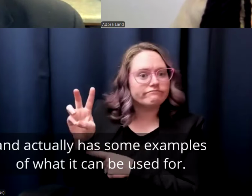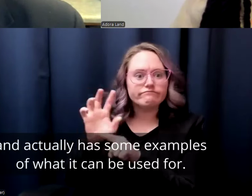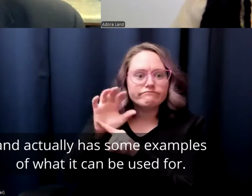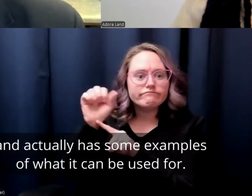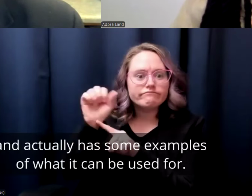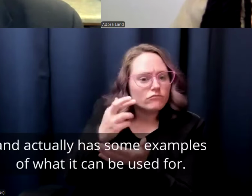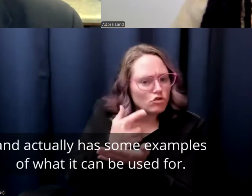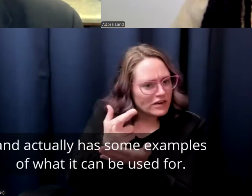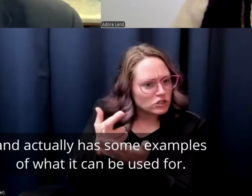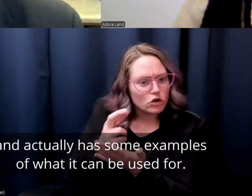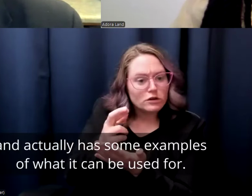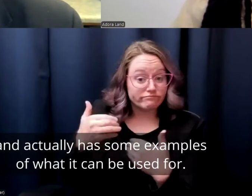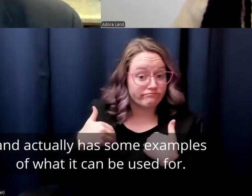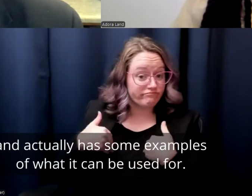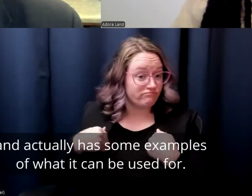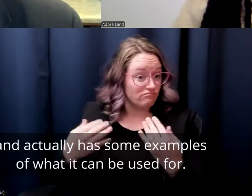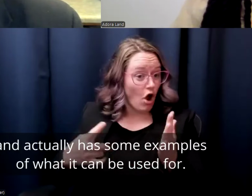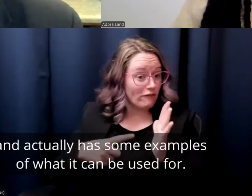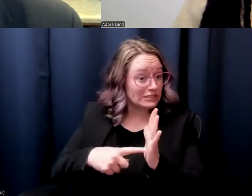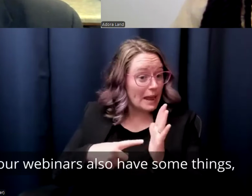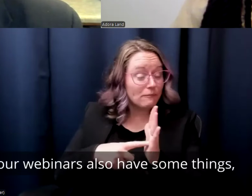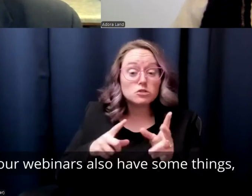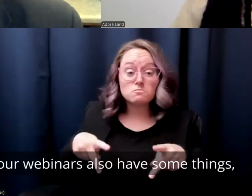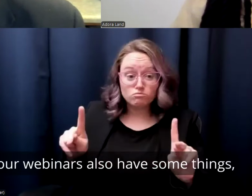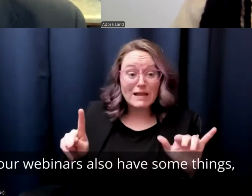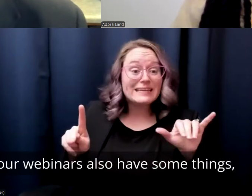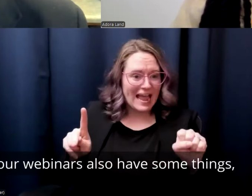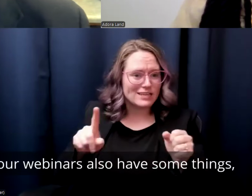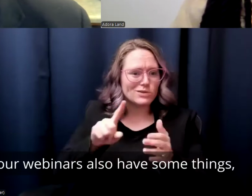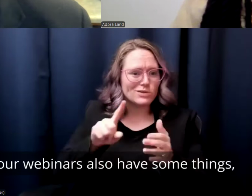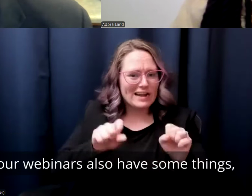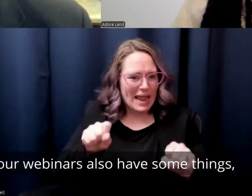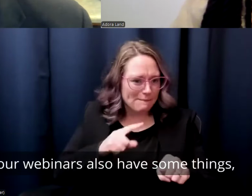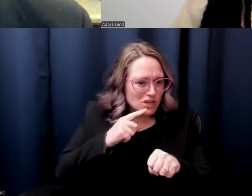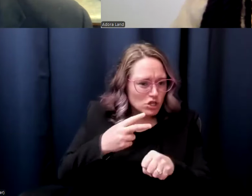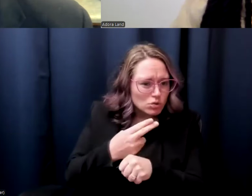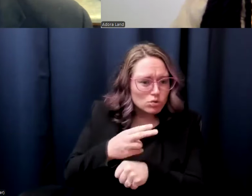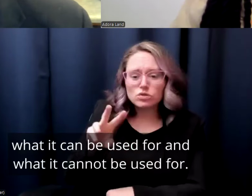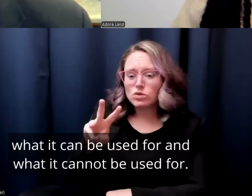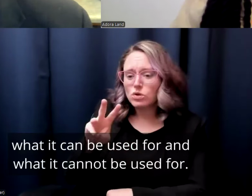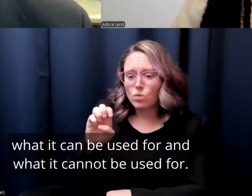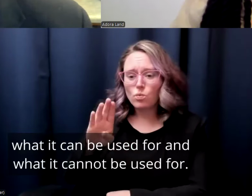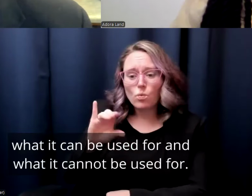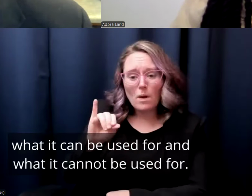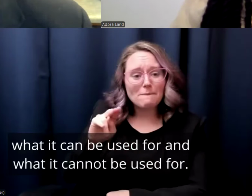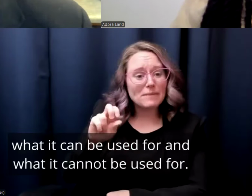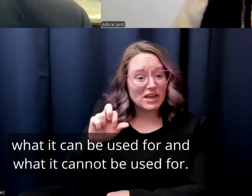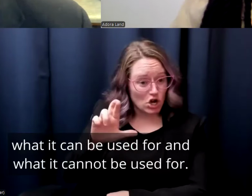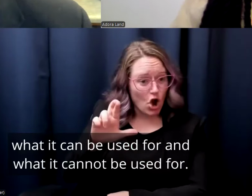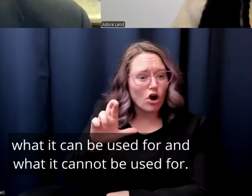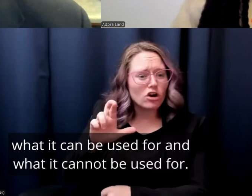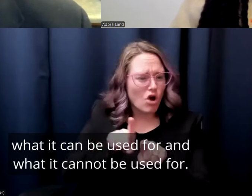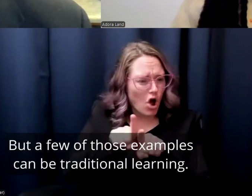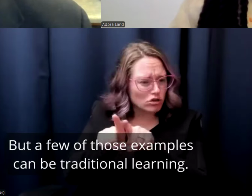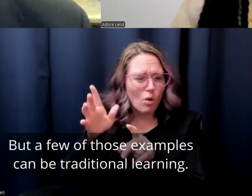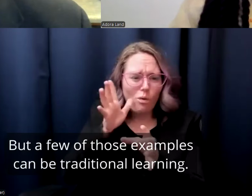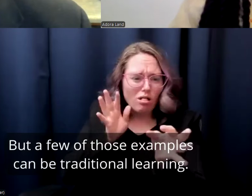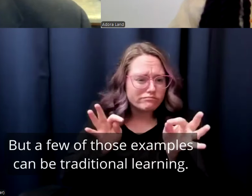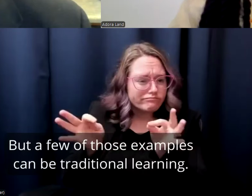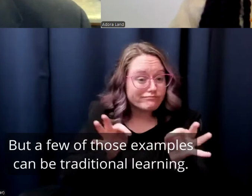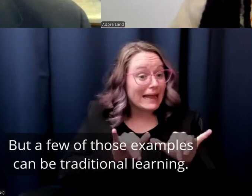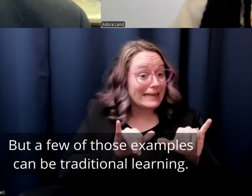has some examples of what it can be used for. And our webinars also have some things that what it can be used for and what it cannot be used for. But a